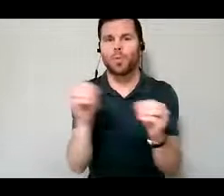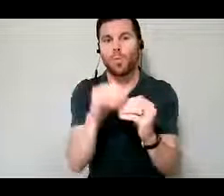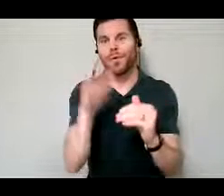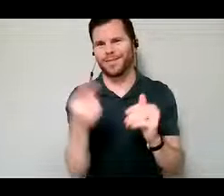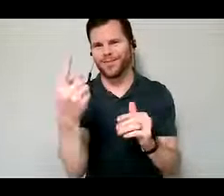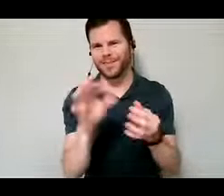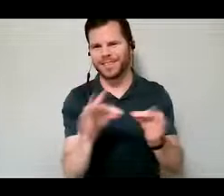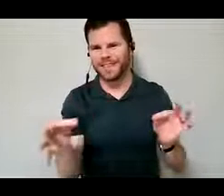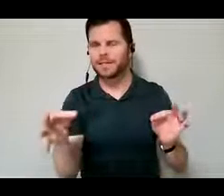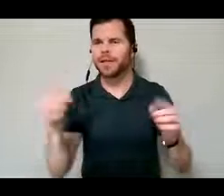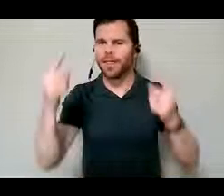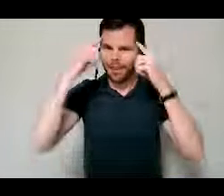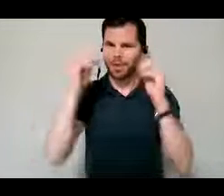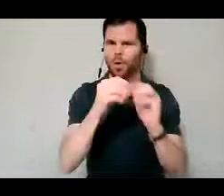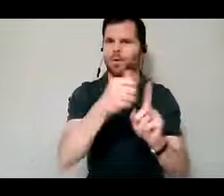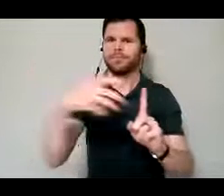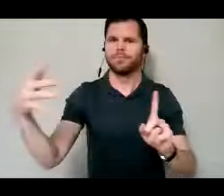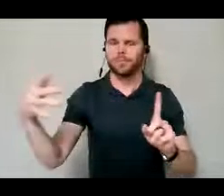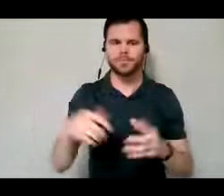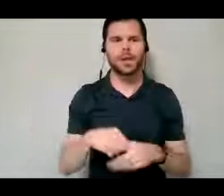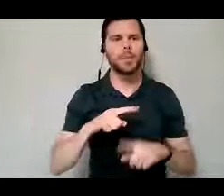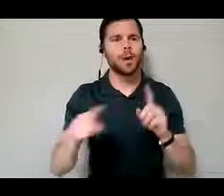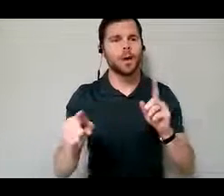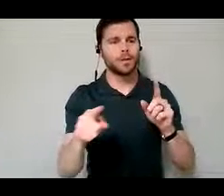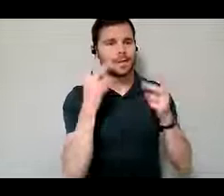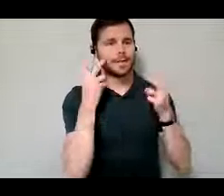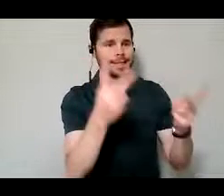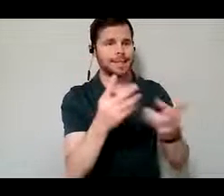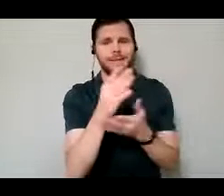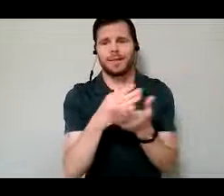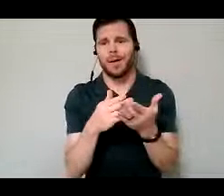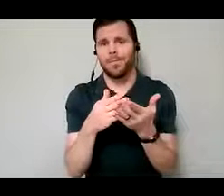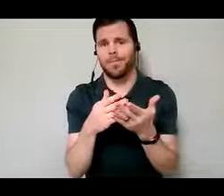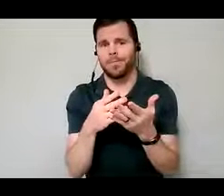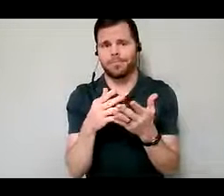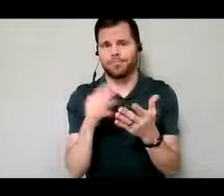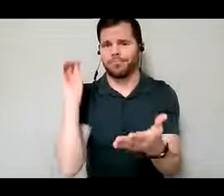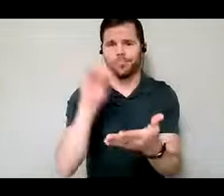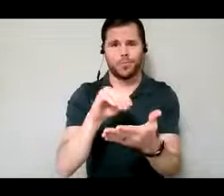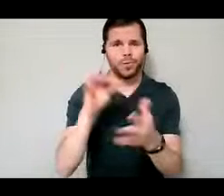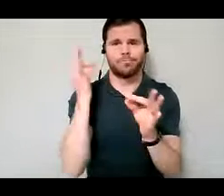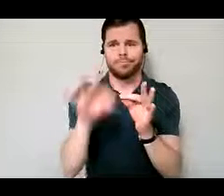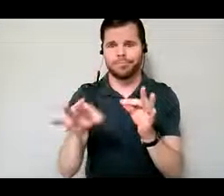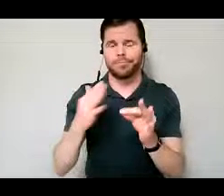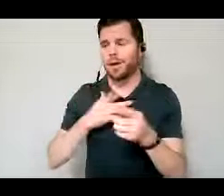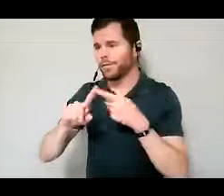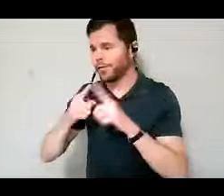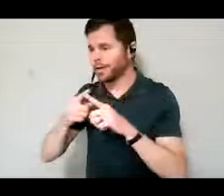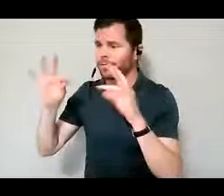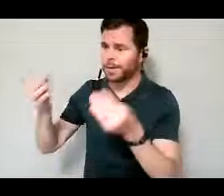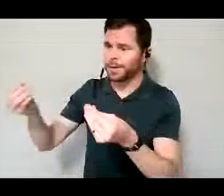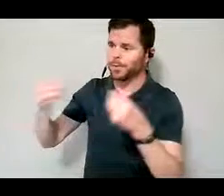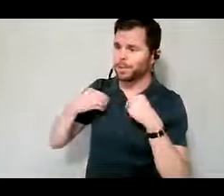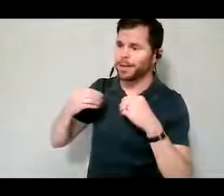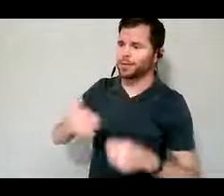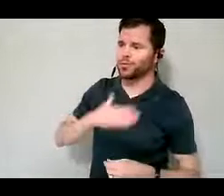more elaboratively on them. But as you can see, some of them write things that are a lot more simple. My friends and family have brought me joy and happiness. So they're reflecting on their